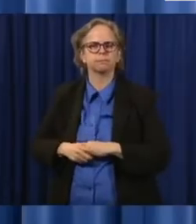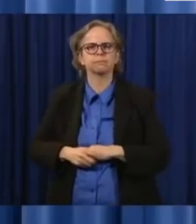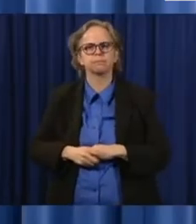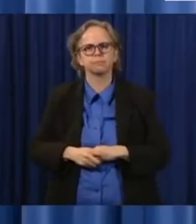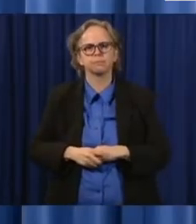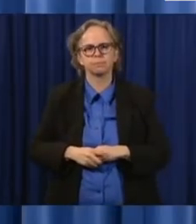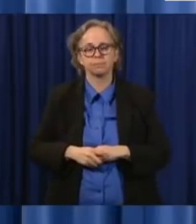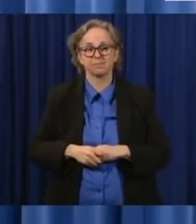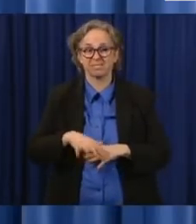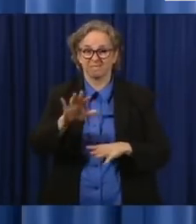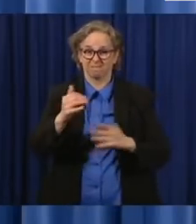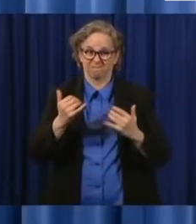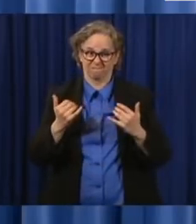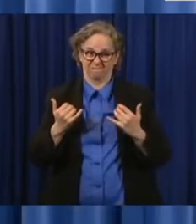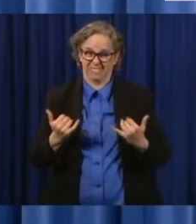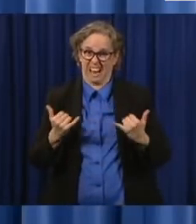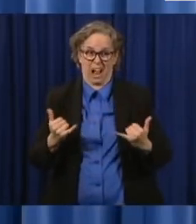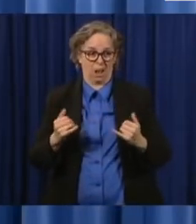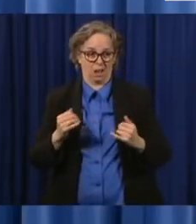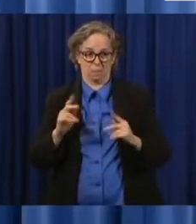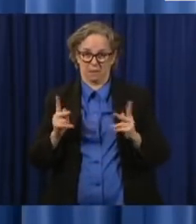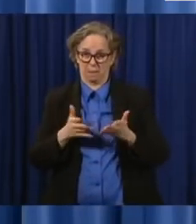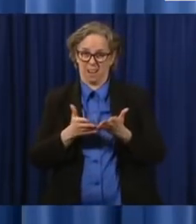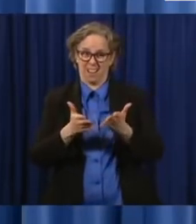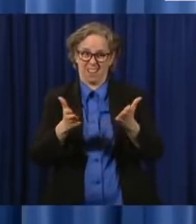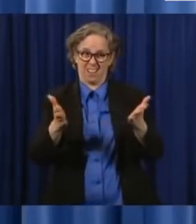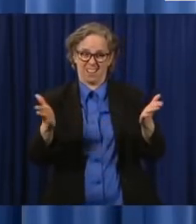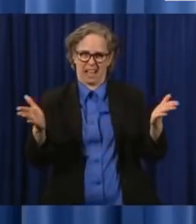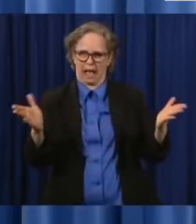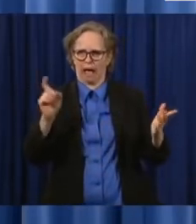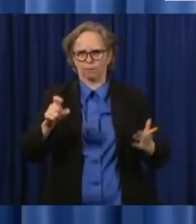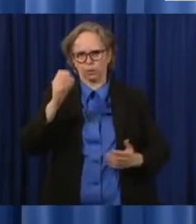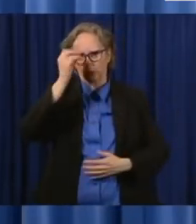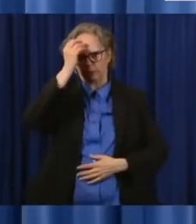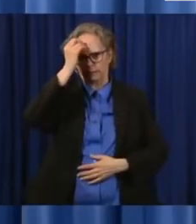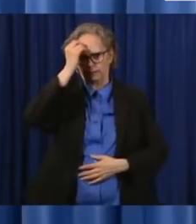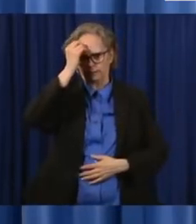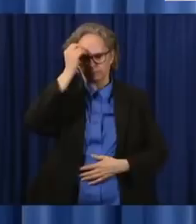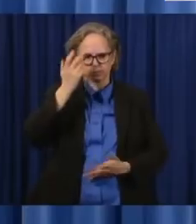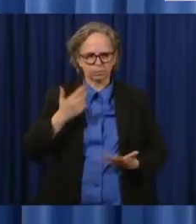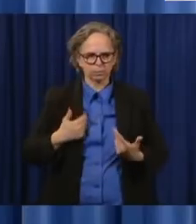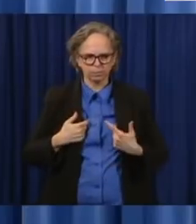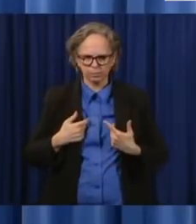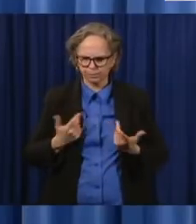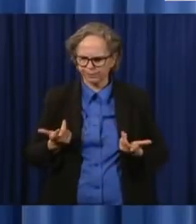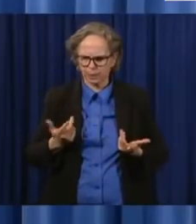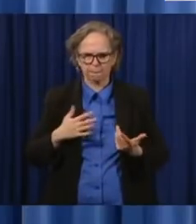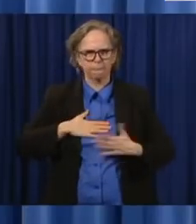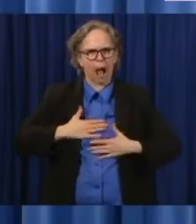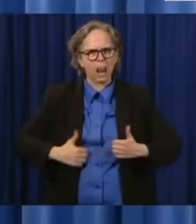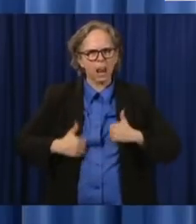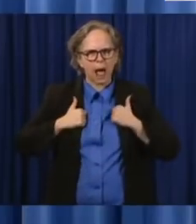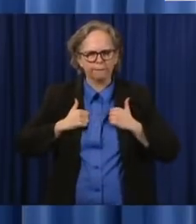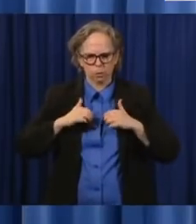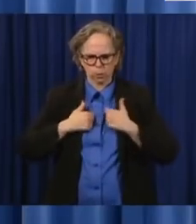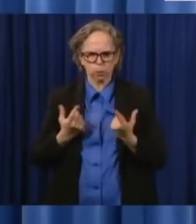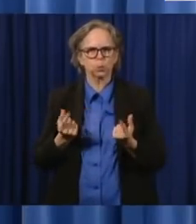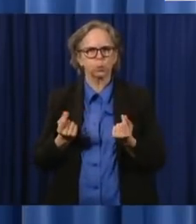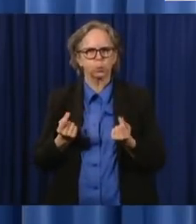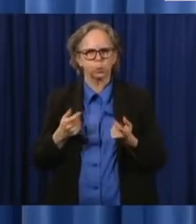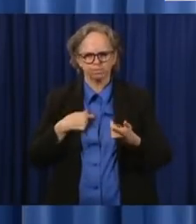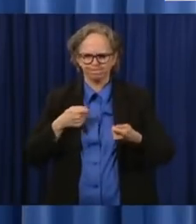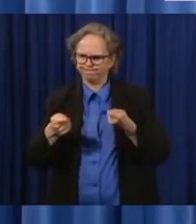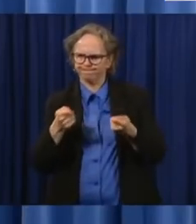this virus, people are going to have to sort out in their own mind how they deal with it themselves. But you cannot